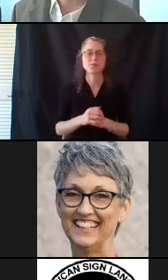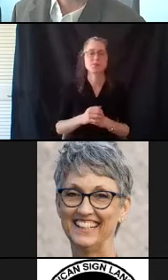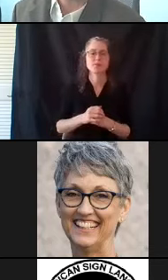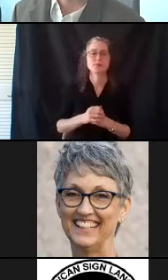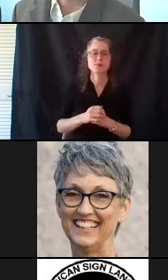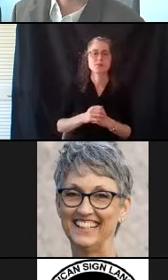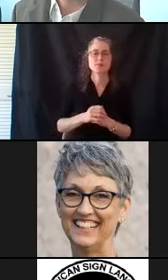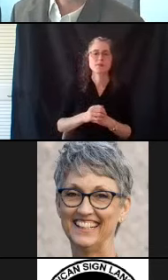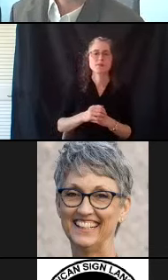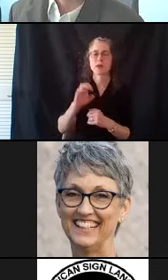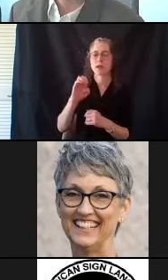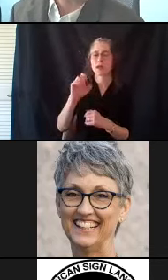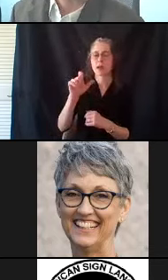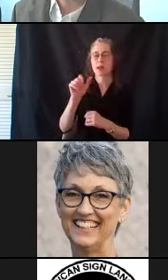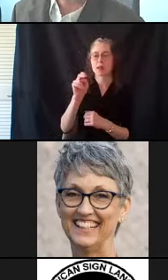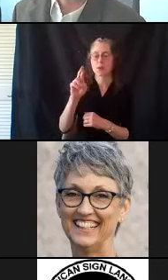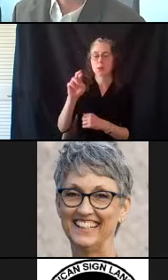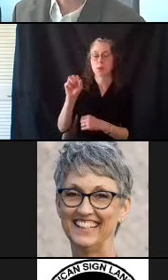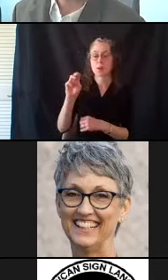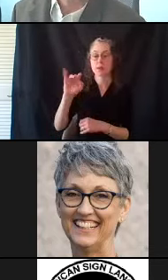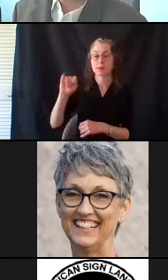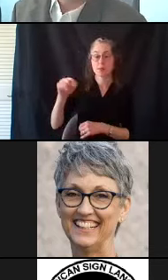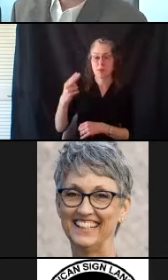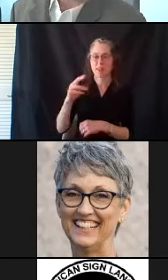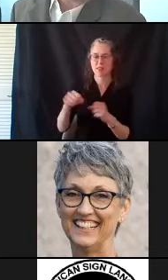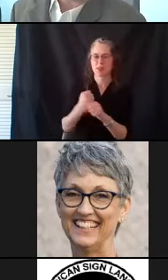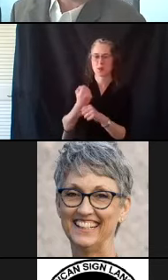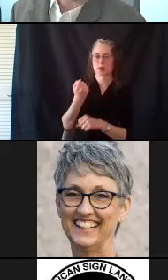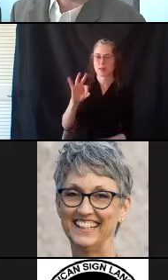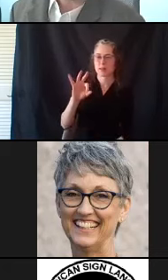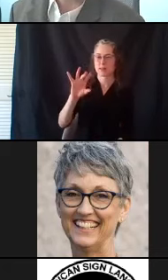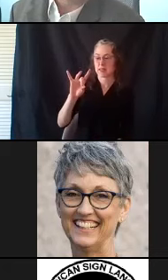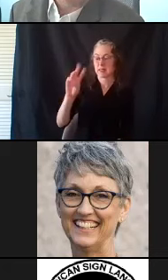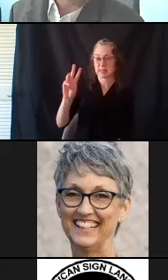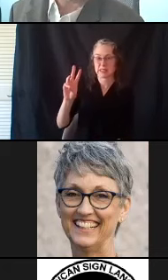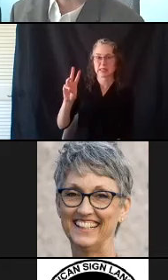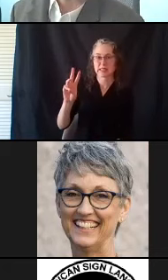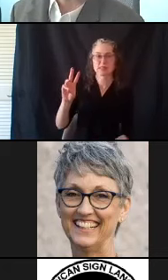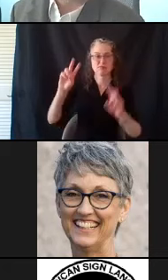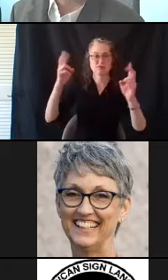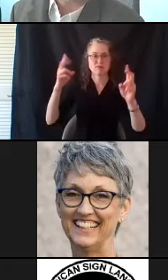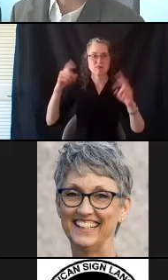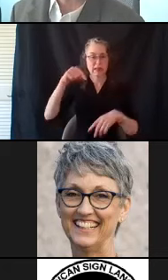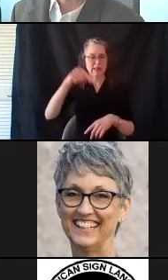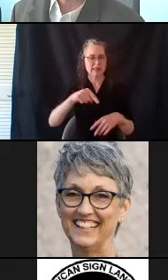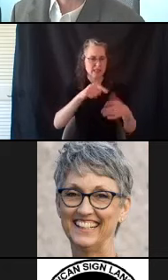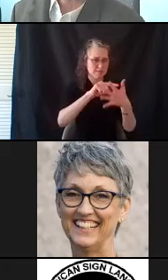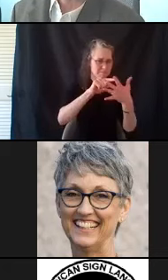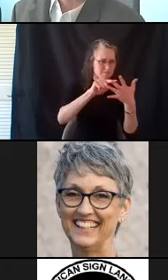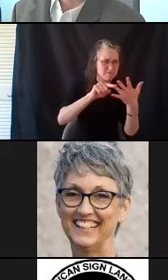back in 1986. And she said, "These features hurt nobody, but they help a lot of